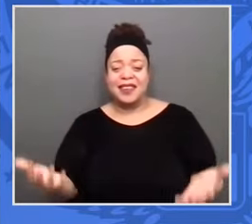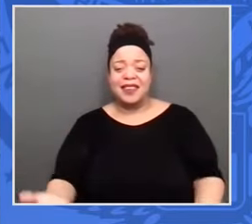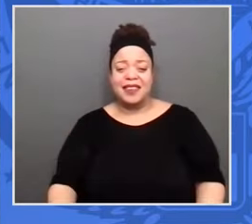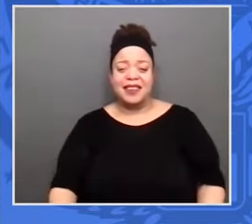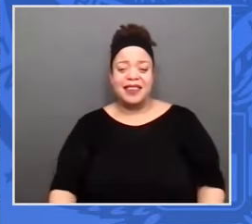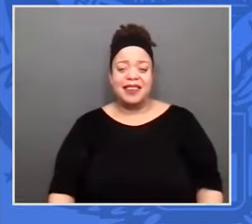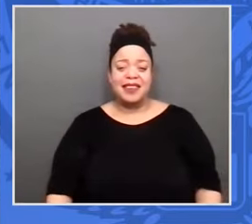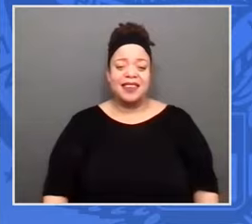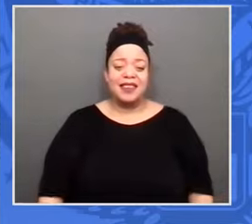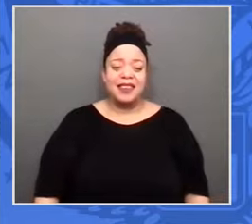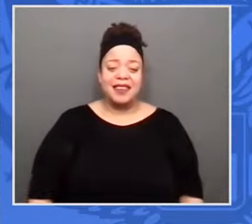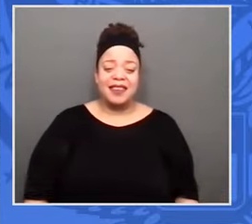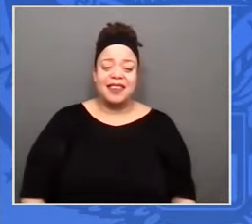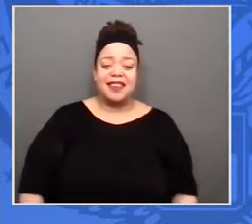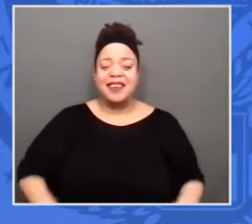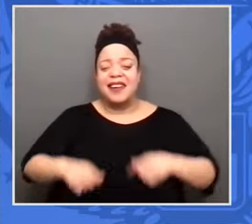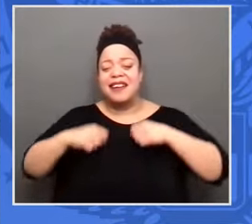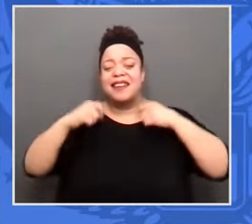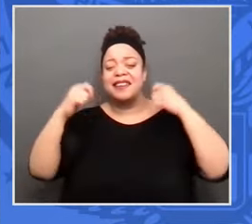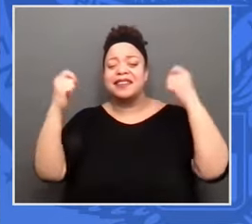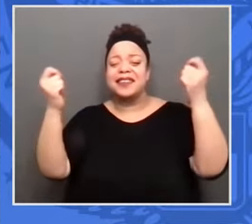hallelujah,